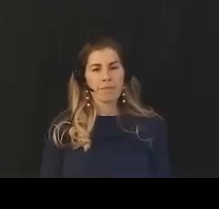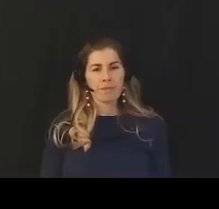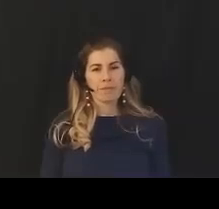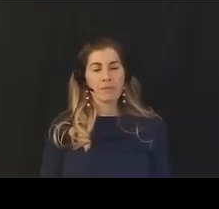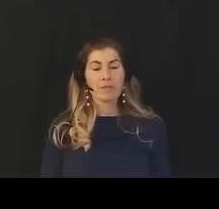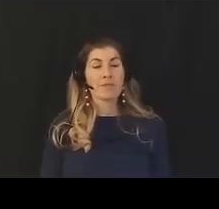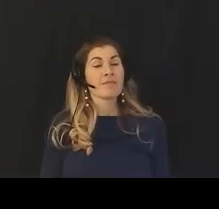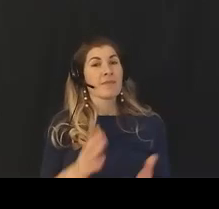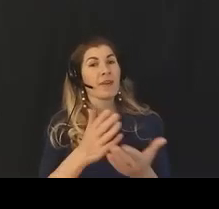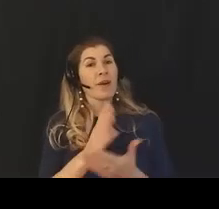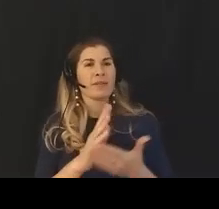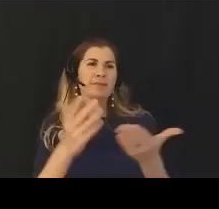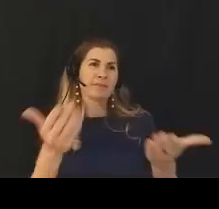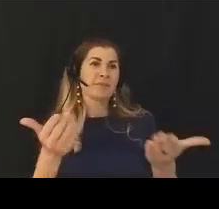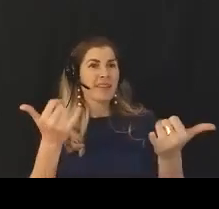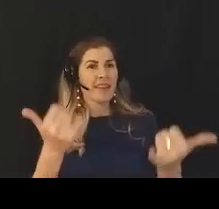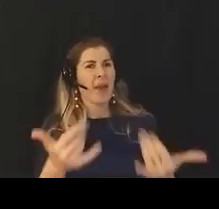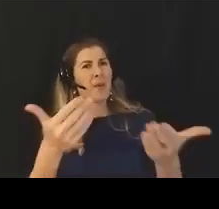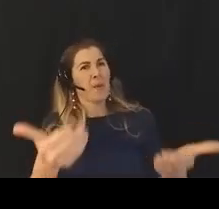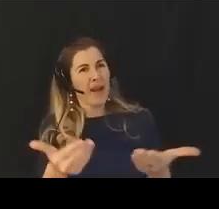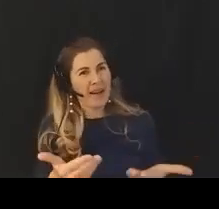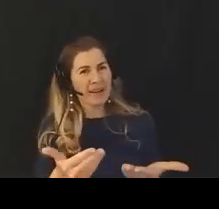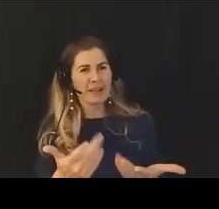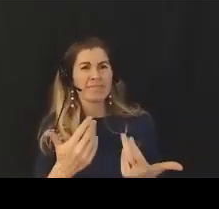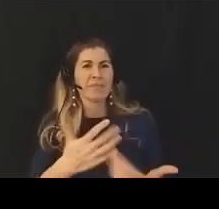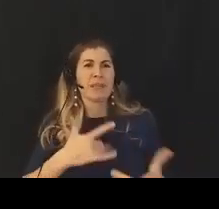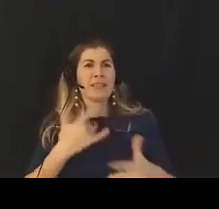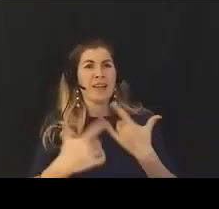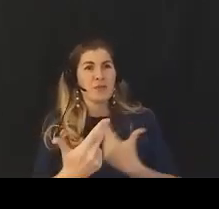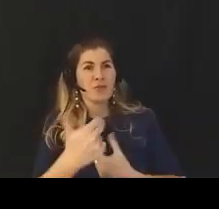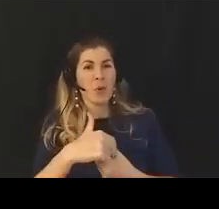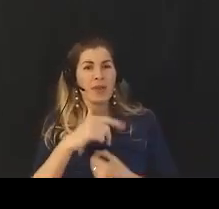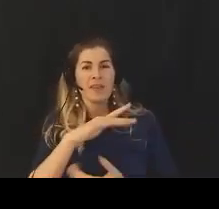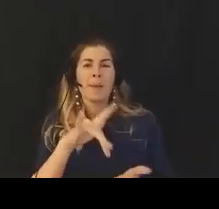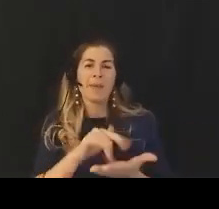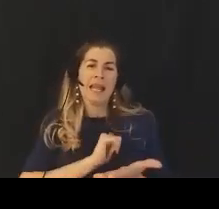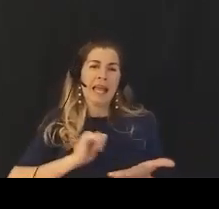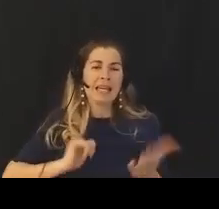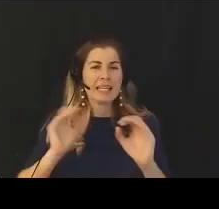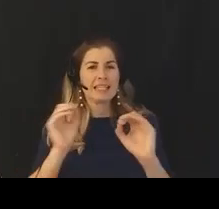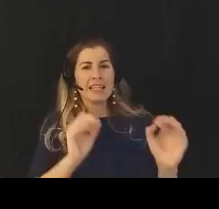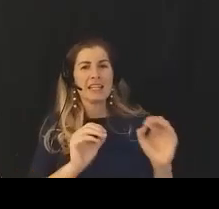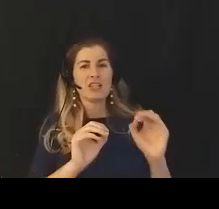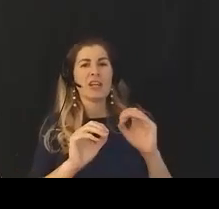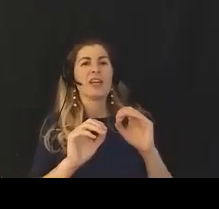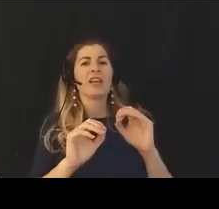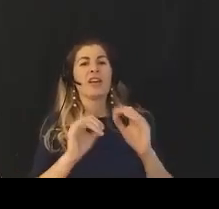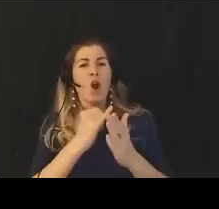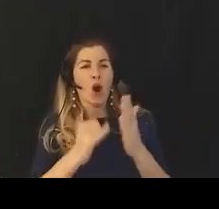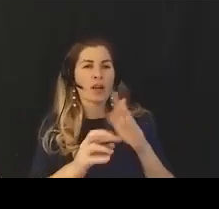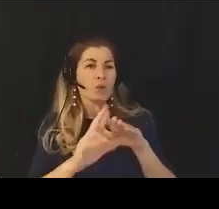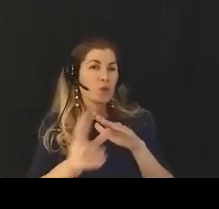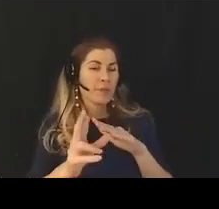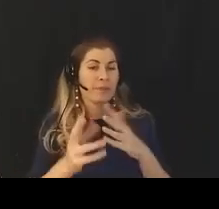All right, welcome everyone. Thank you so much for joining the Mid-Atlantic Teaching Artist Virtual Retreat. My name